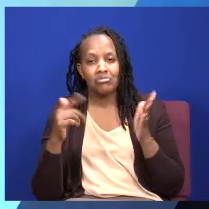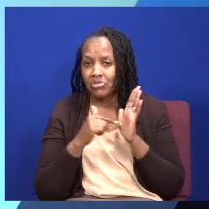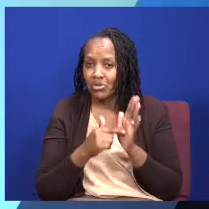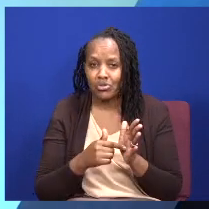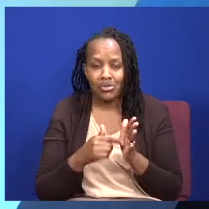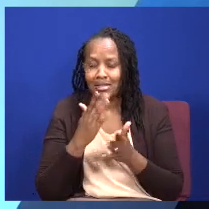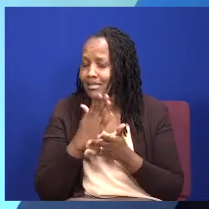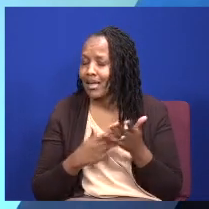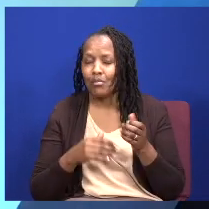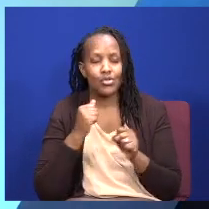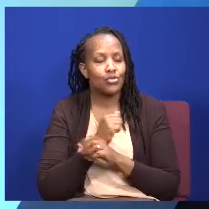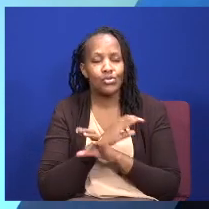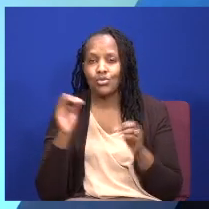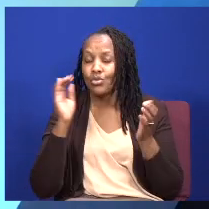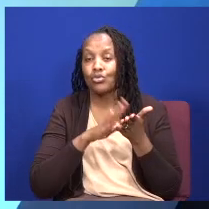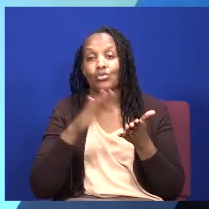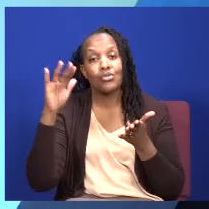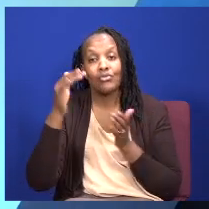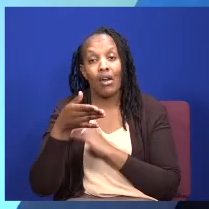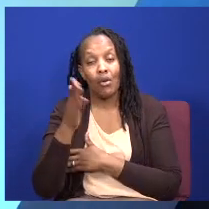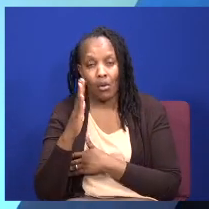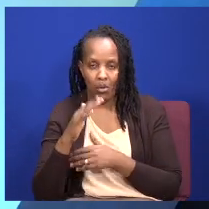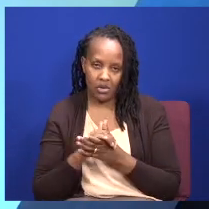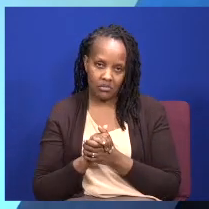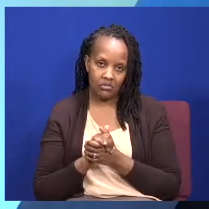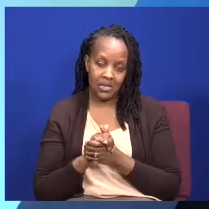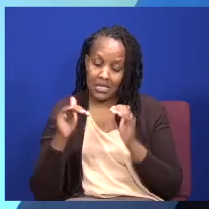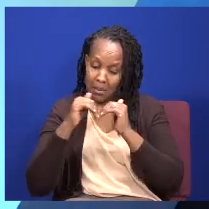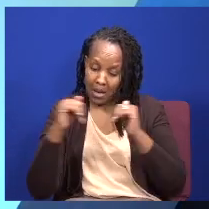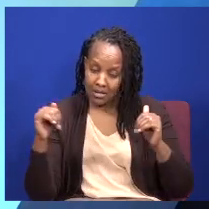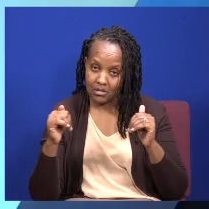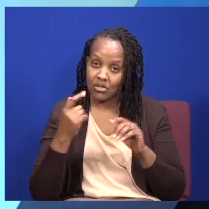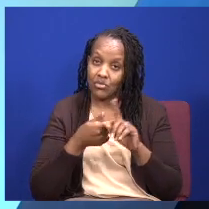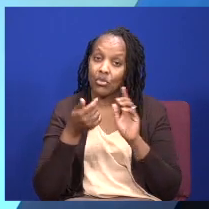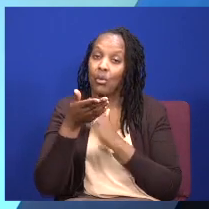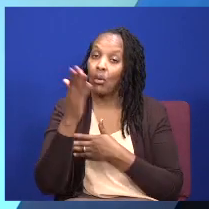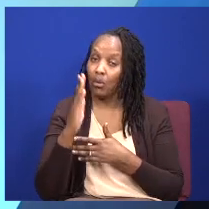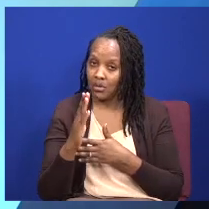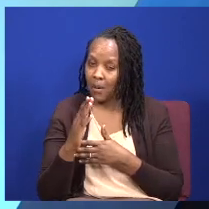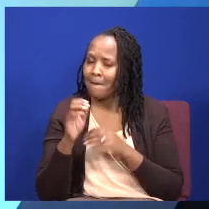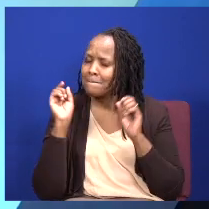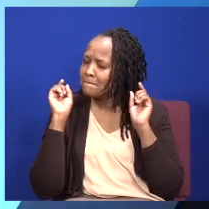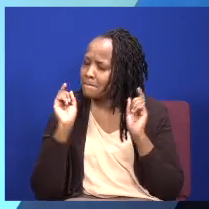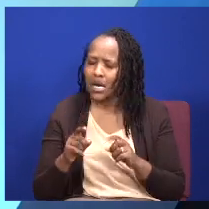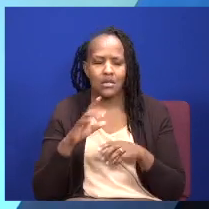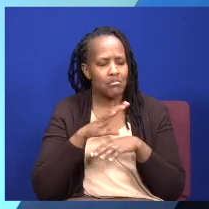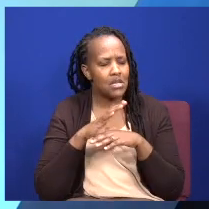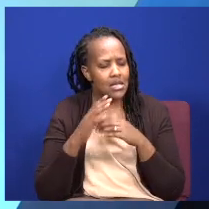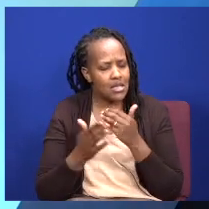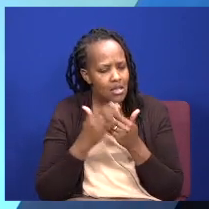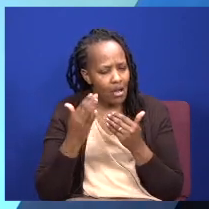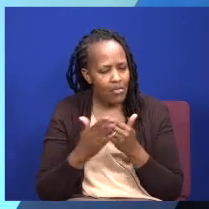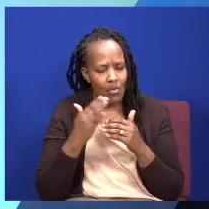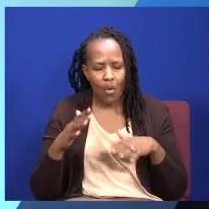not glorify God, things that pull us away from that covering that God has given us. So we need to be careful who we open our lives